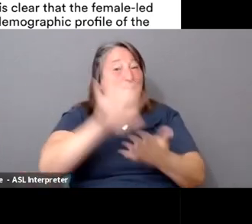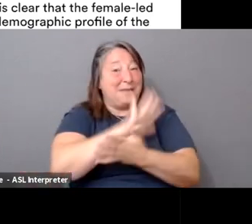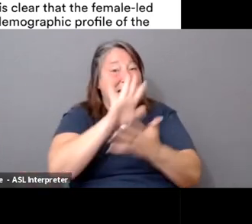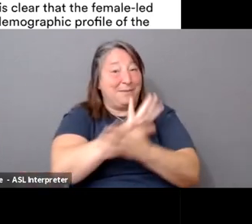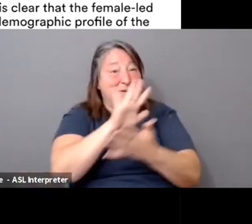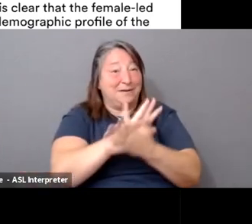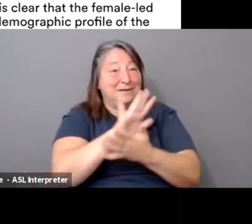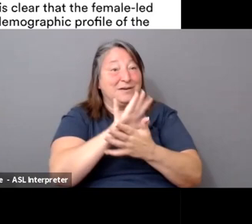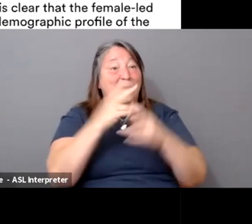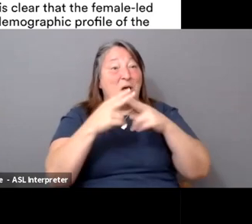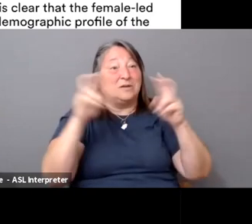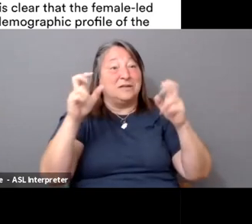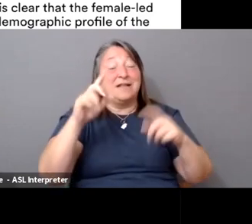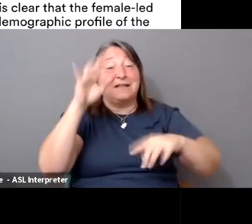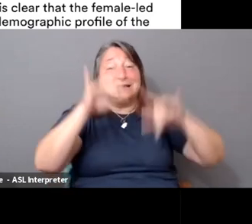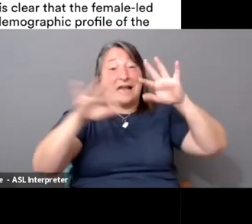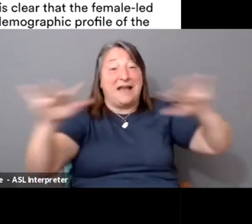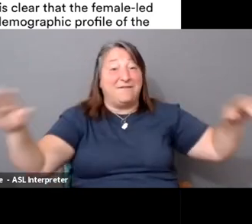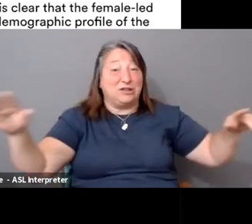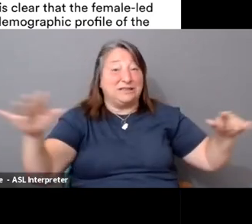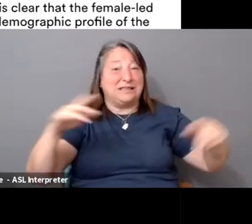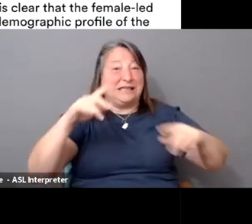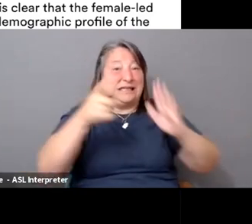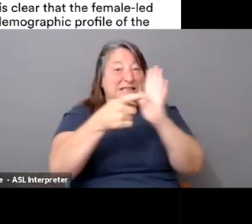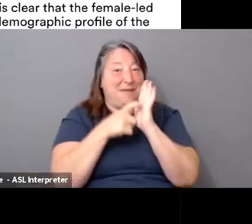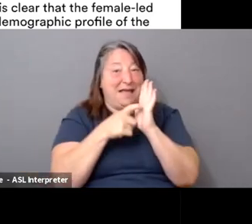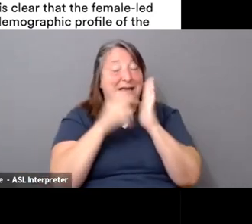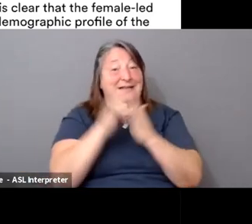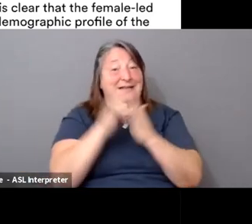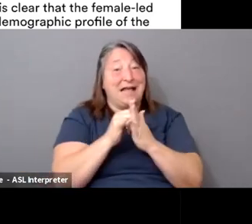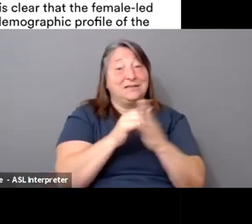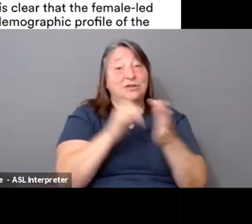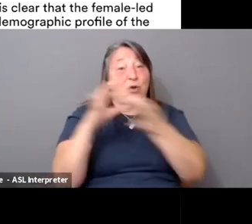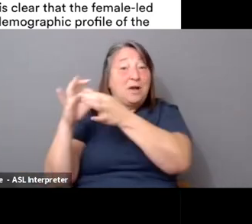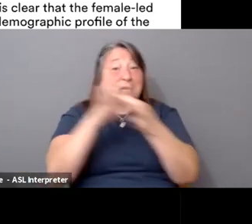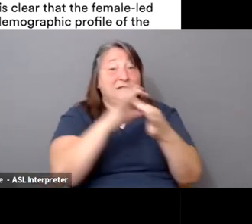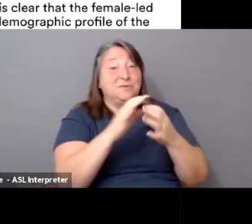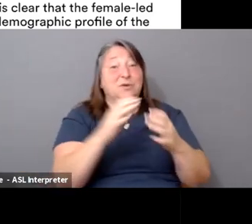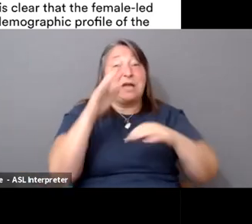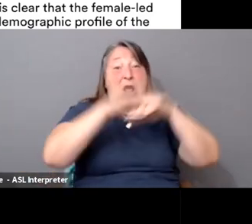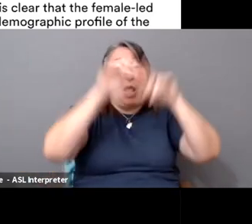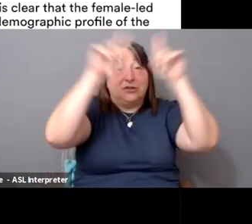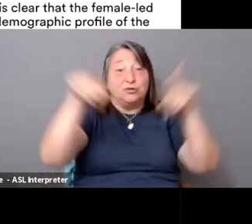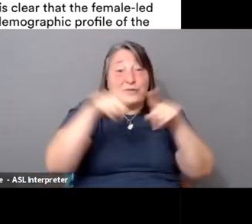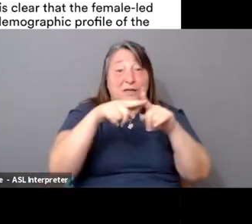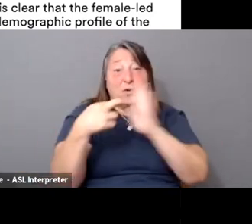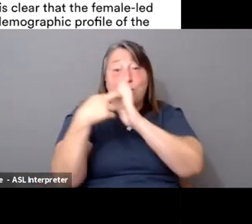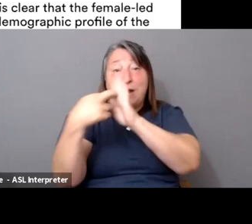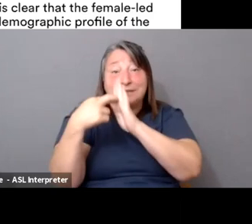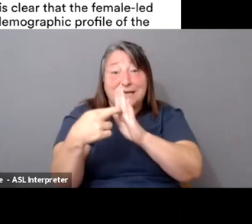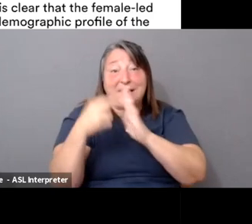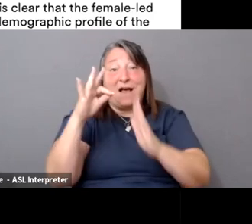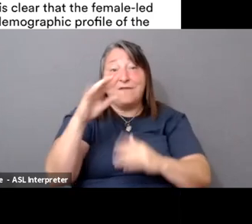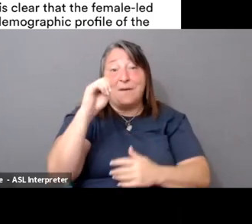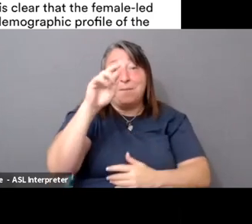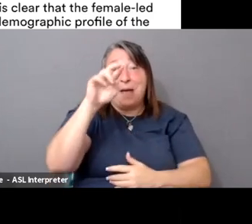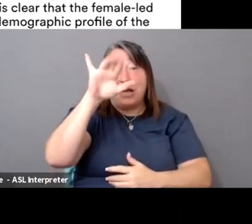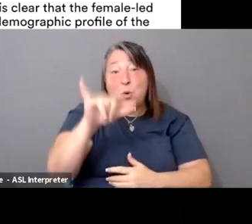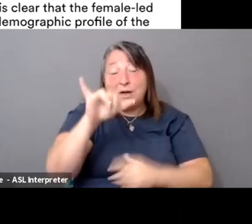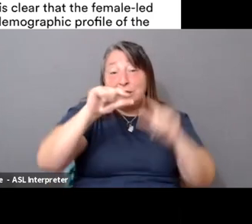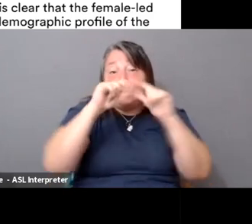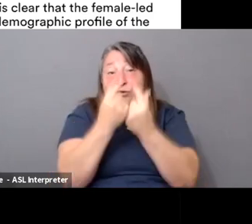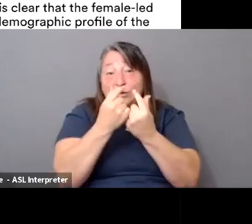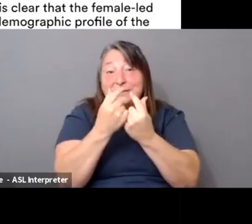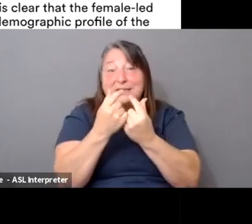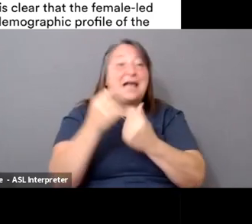Demand, which explored the correlation between on-screen representation of minority groups and the theatrical attendance